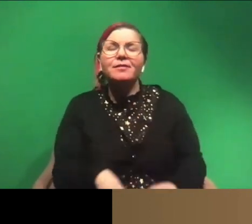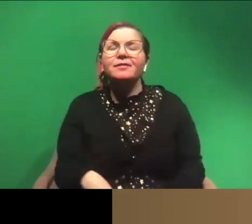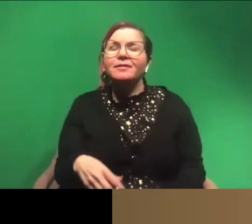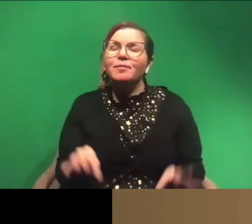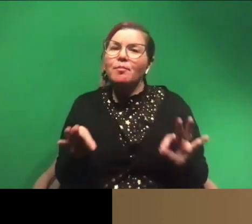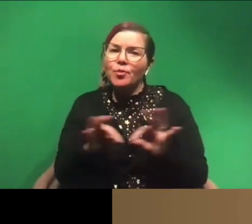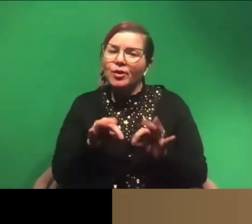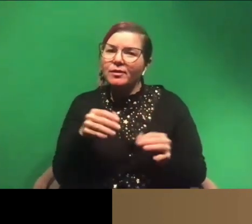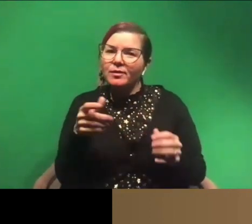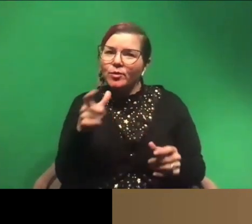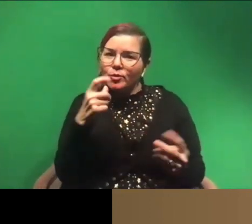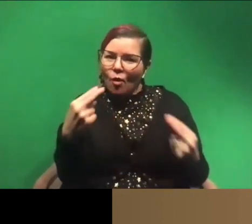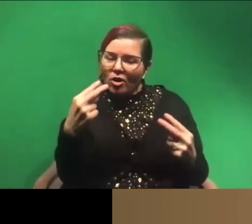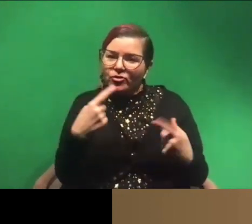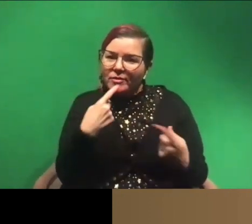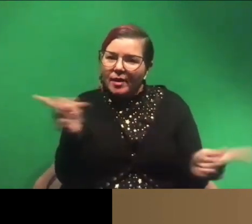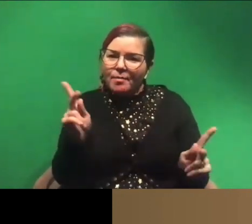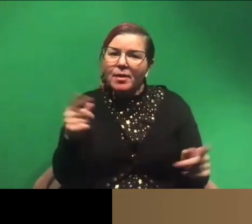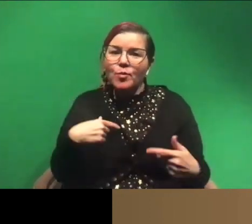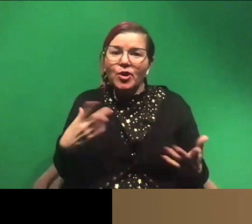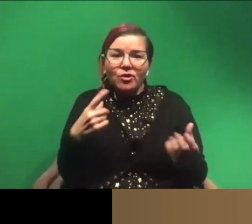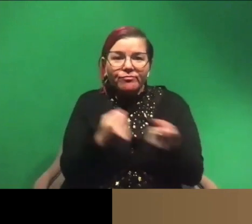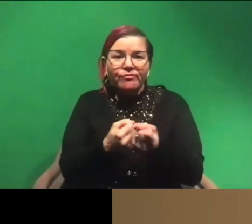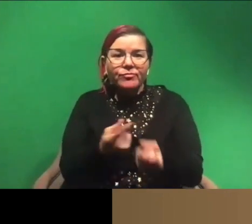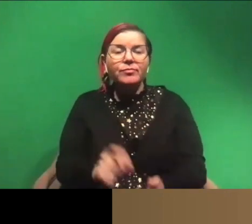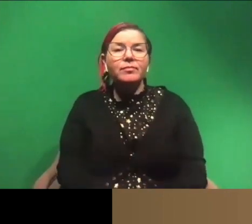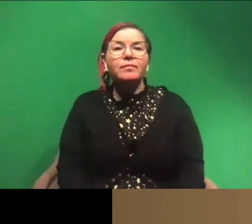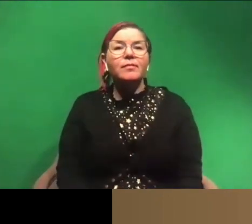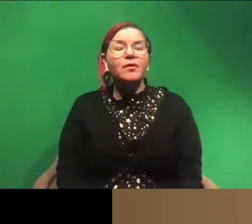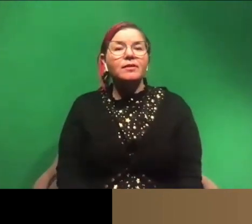too, tell everybody because we're here for you. All right,